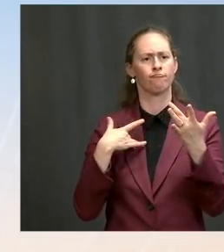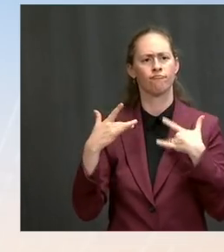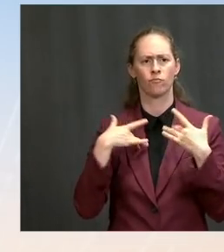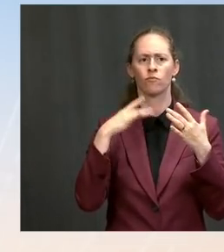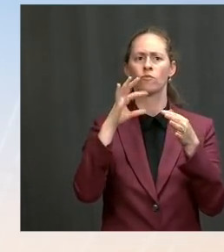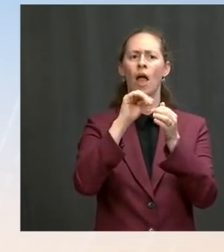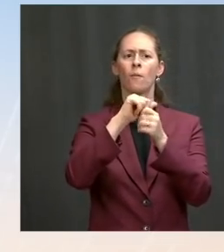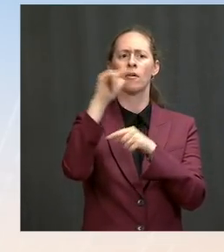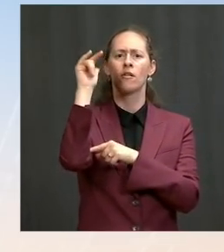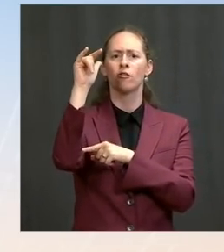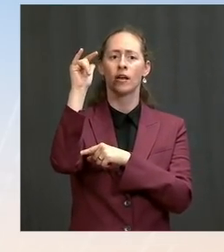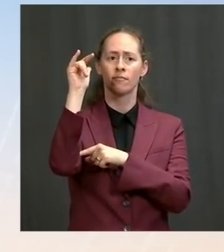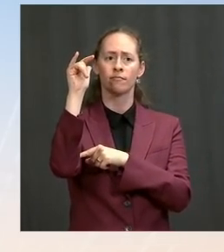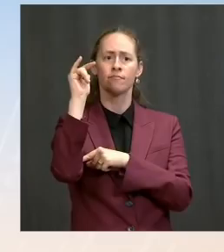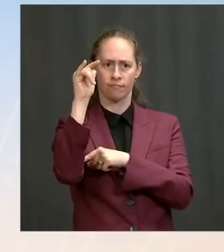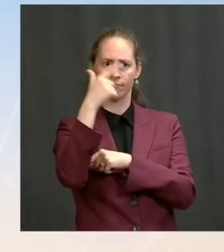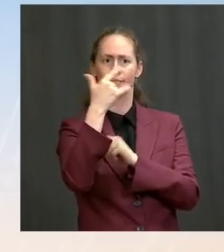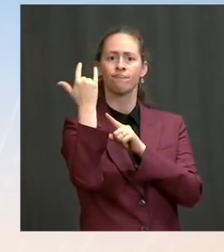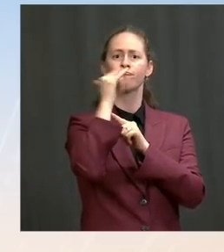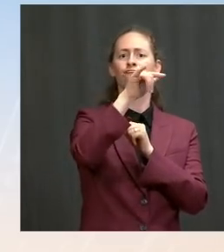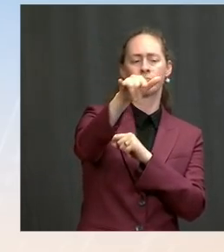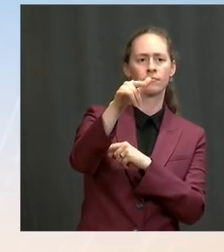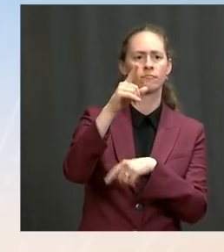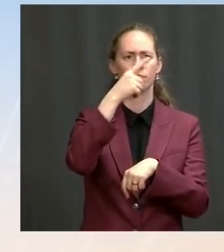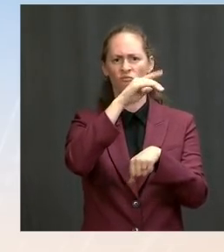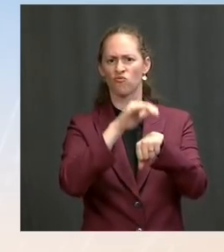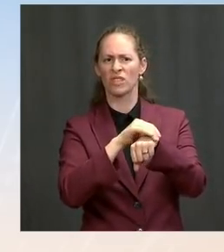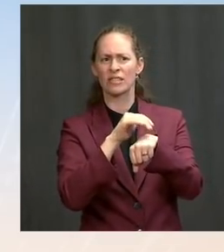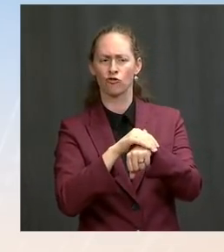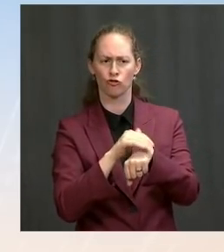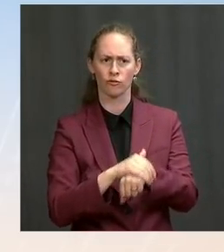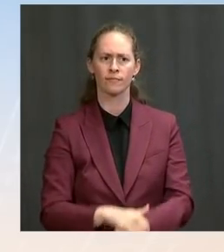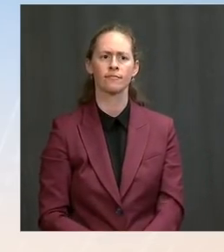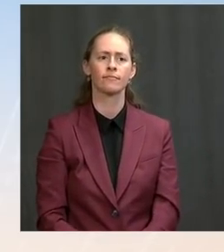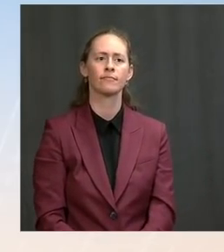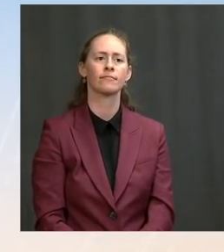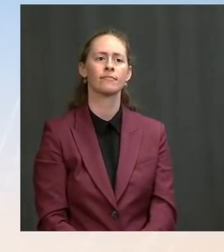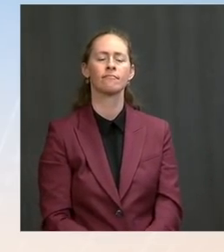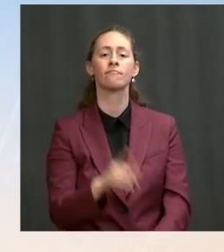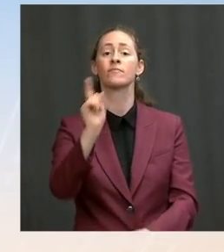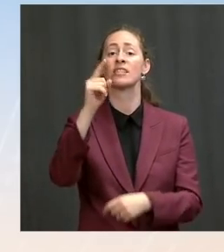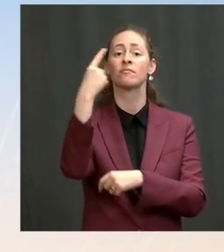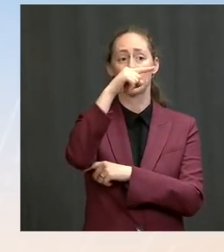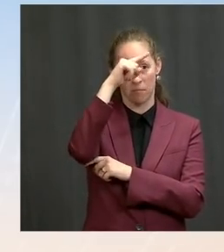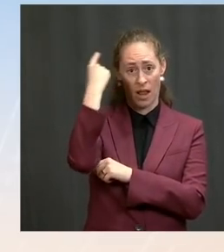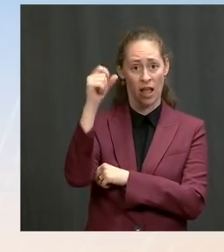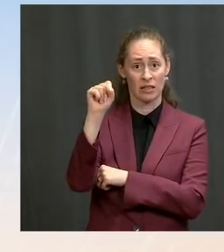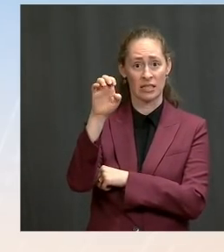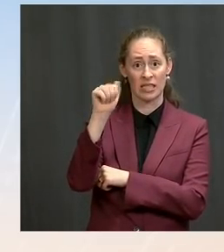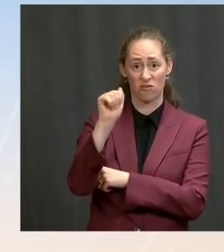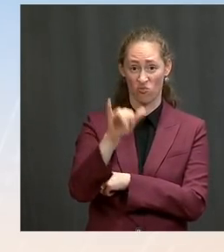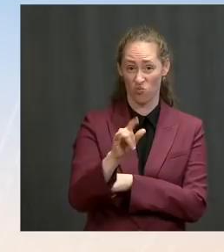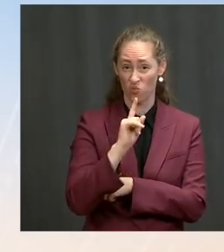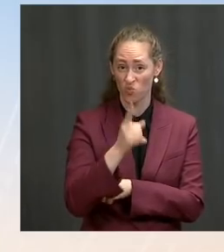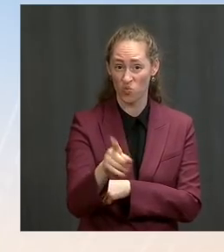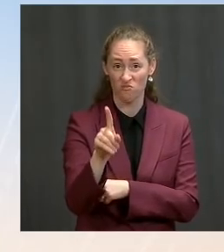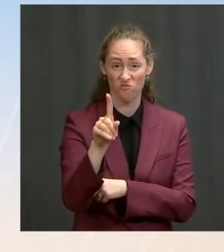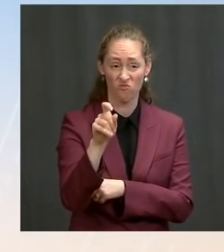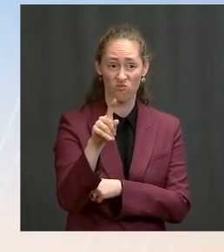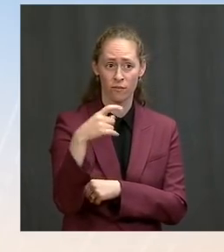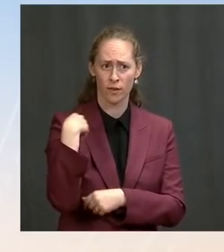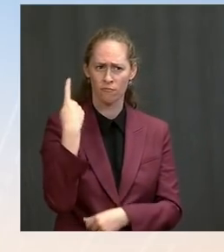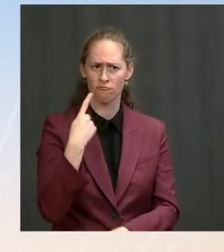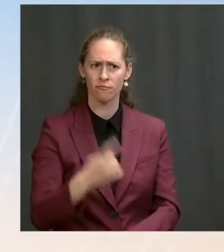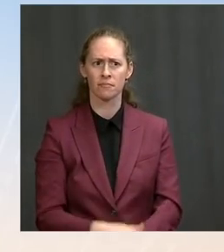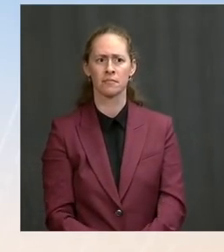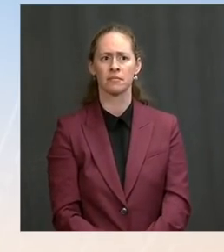last week in the Black Sea. Was the U.S. coordinating with the British ship? And was this, as Putin claims, a provocation? I don't have